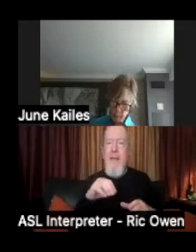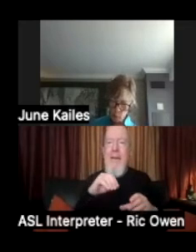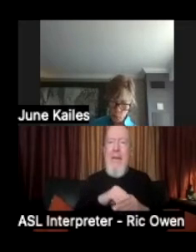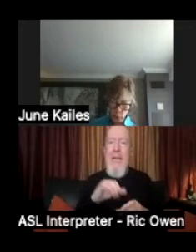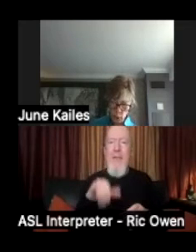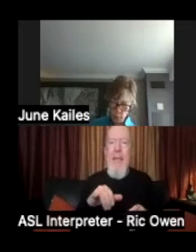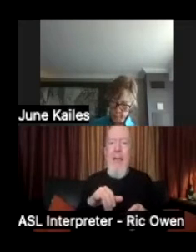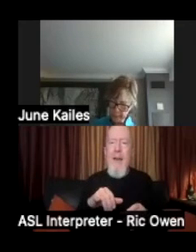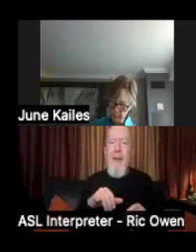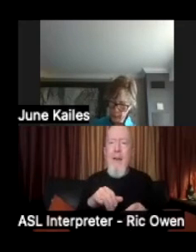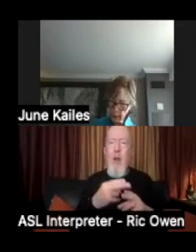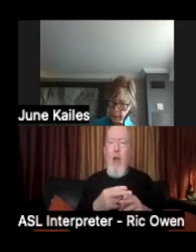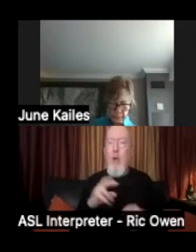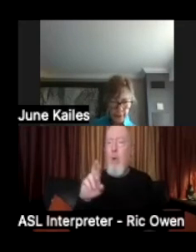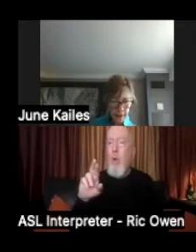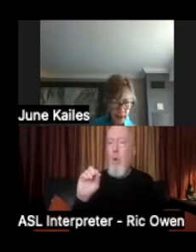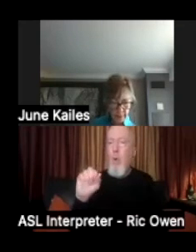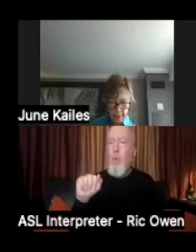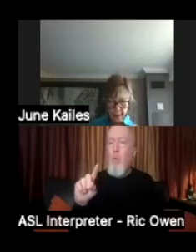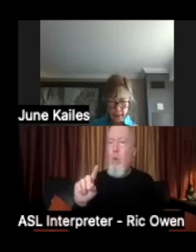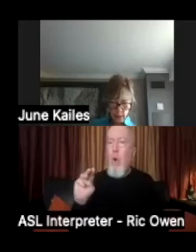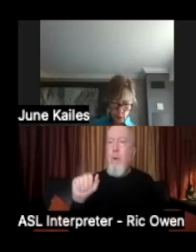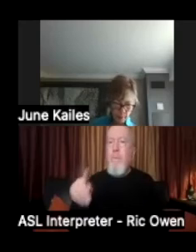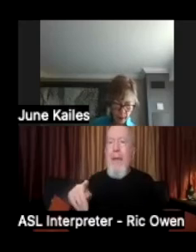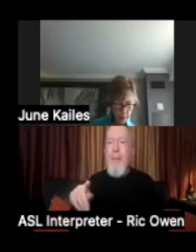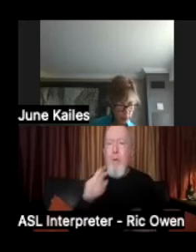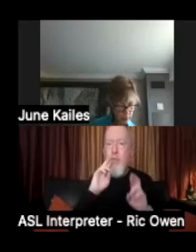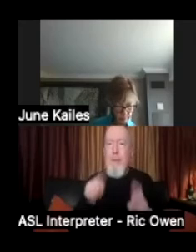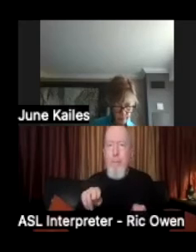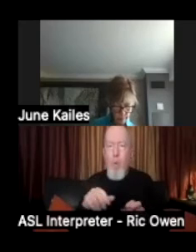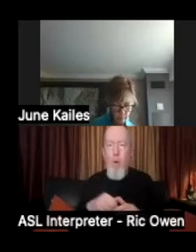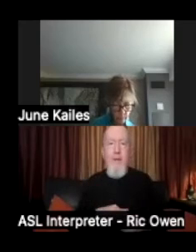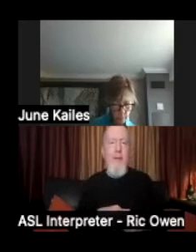roadmap report. But there's a lot of details about